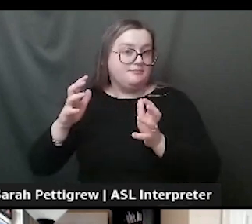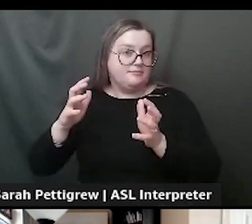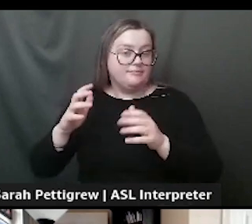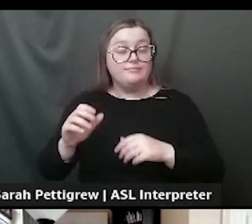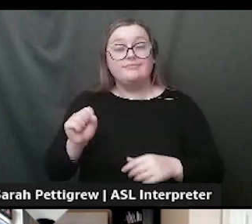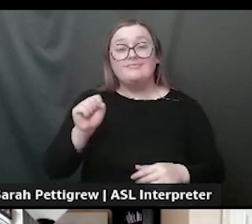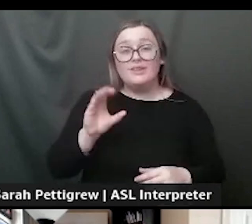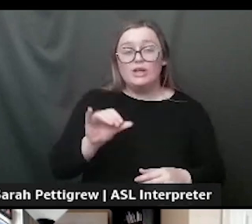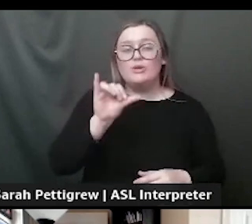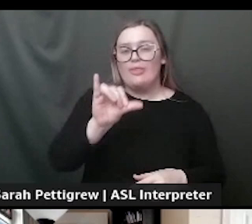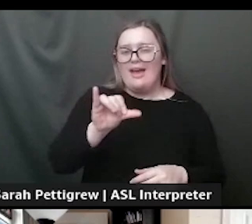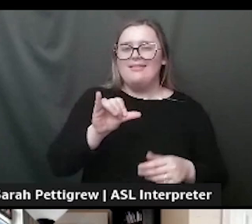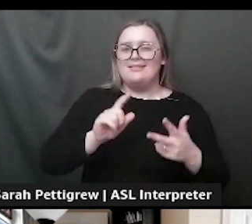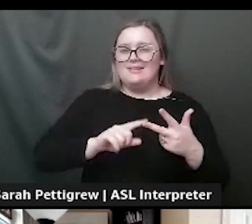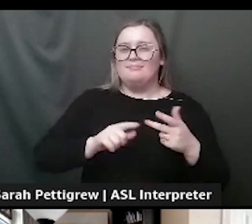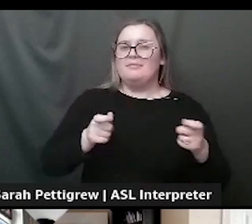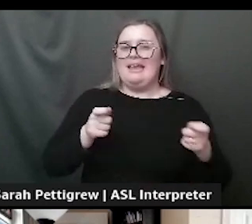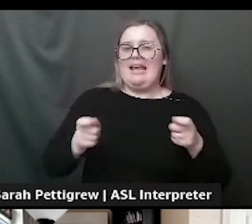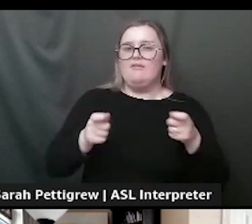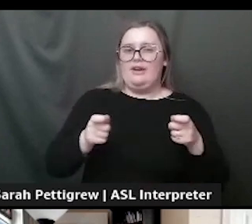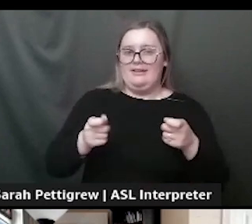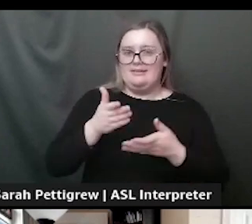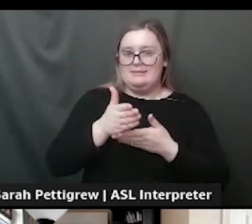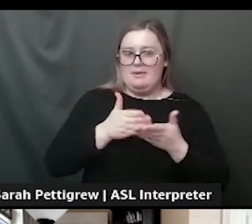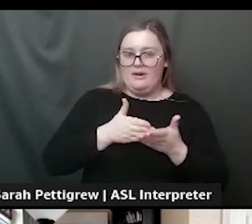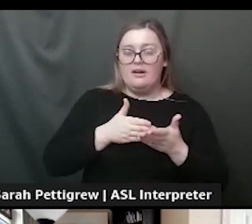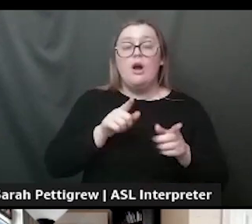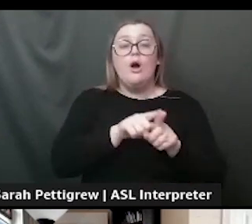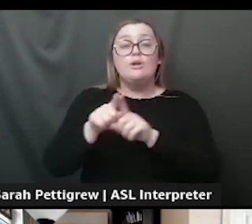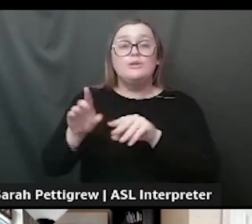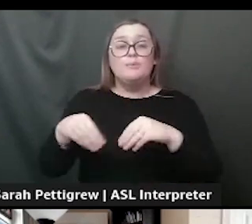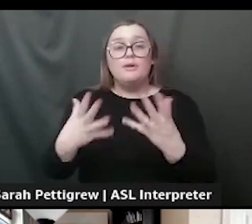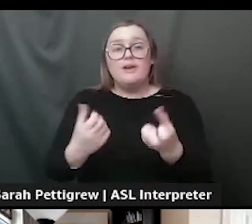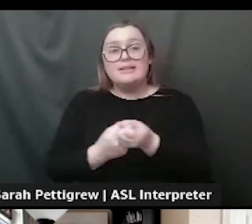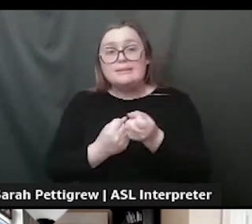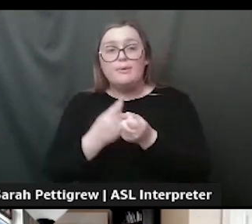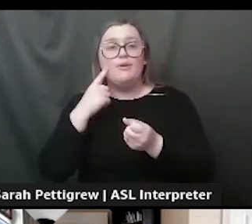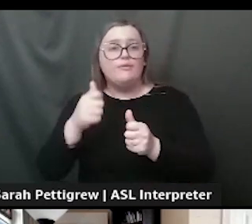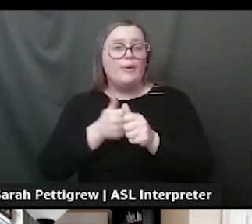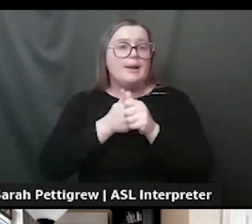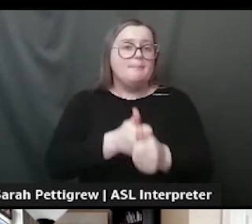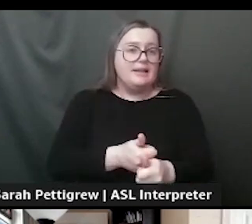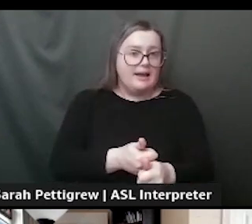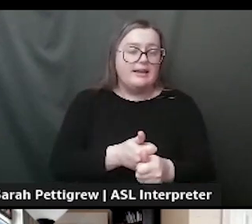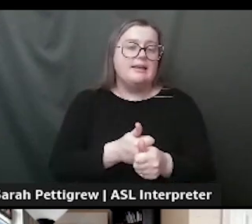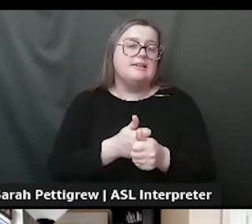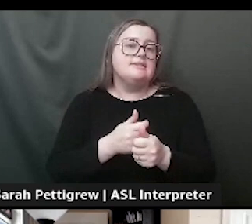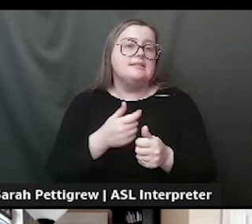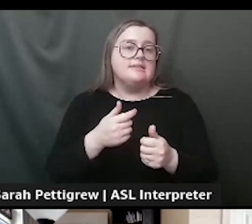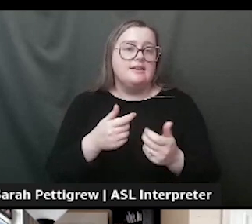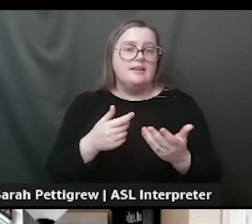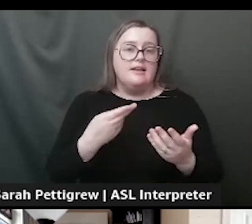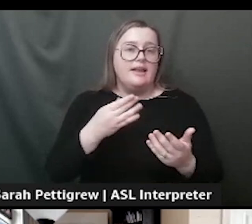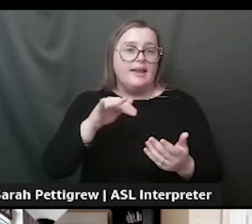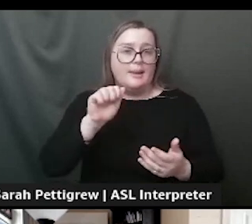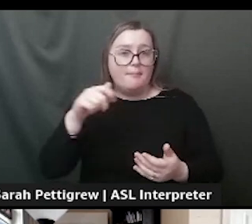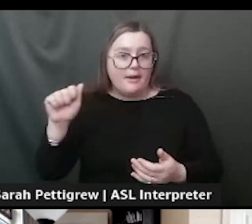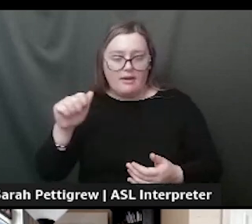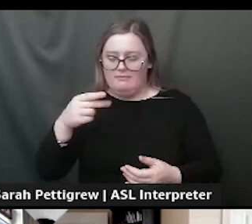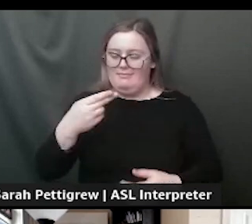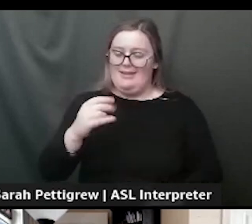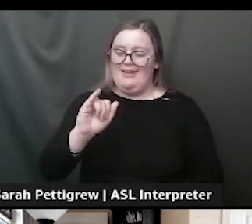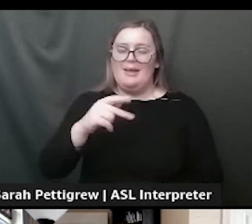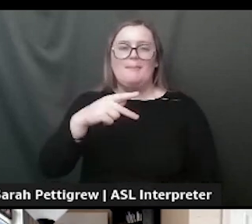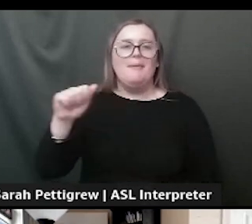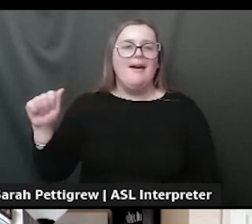the governance piece, and we also provide support for compliance. So it's HIPAA eligible, and we